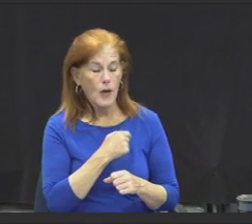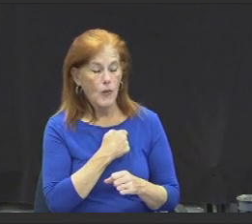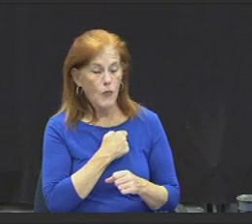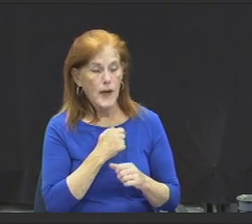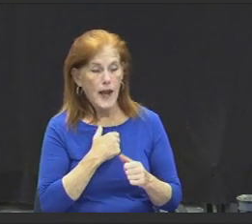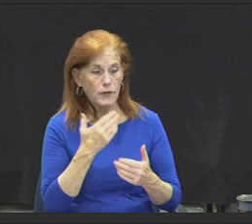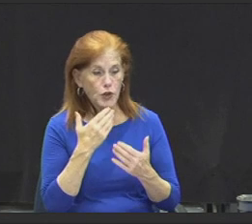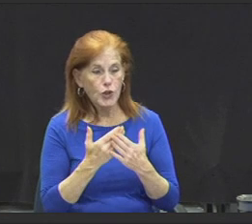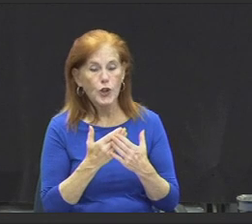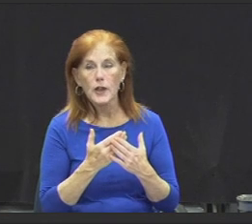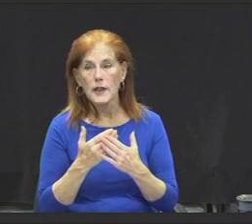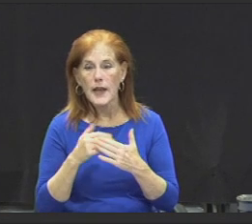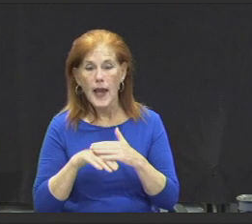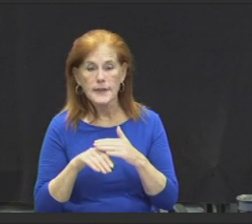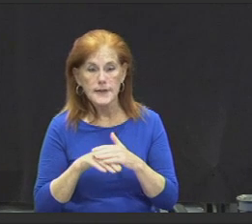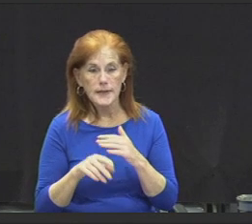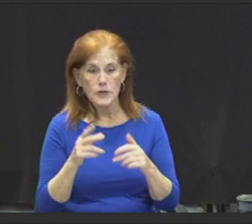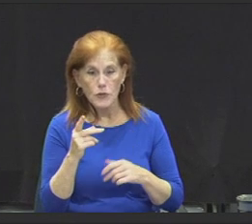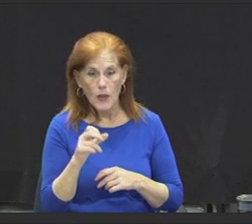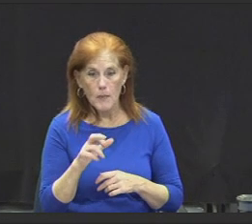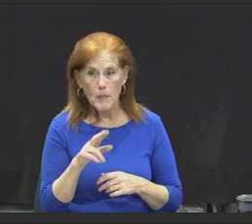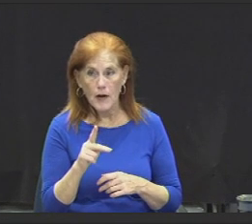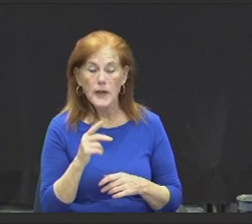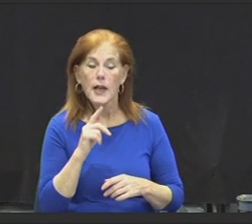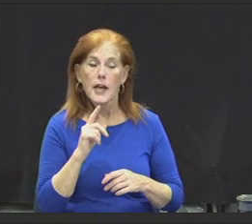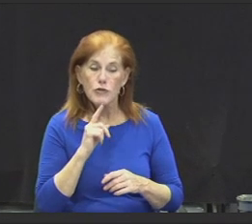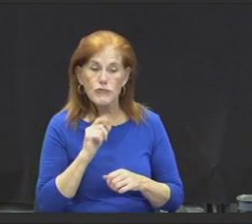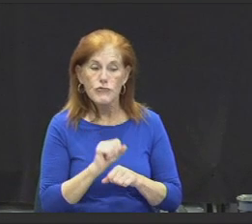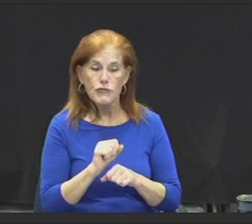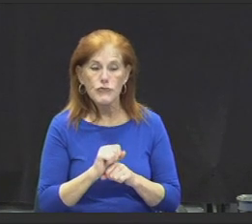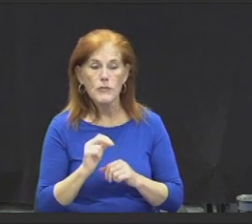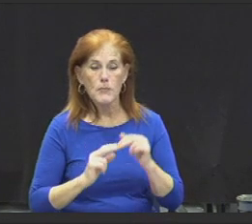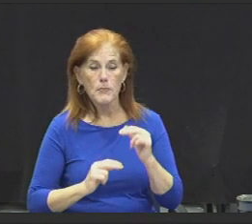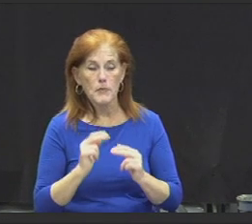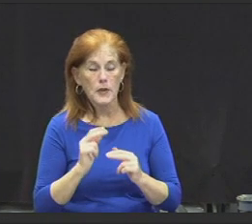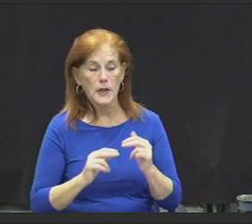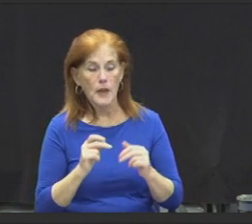the park and are really building this as a park for everyone.